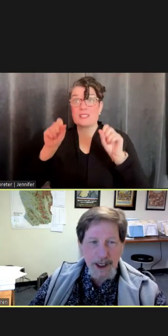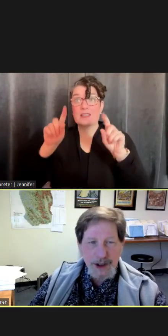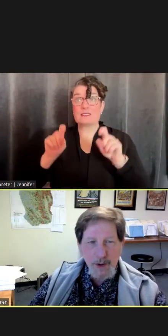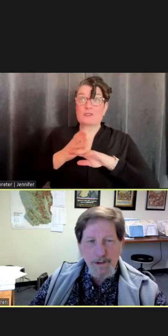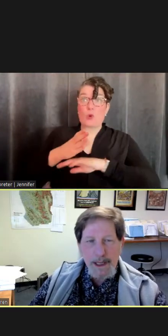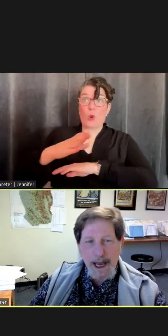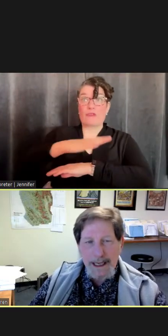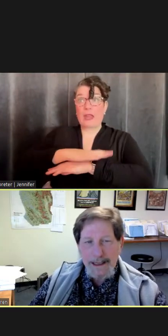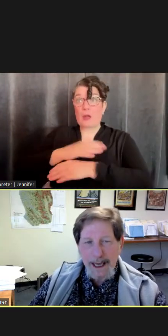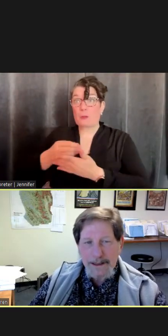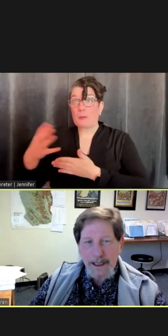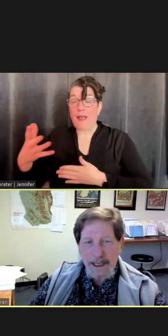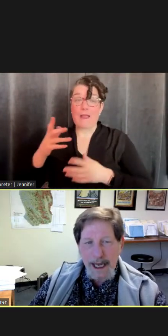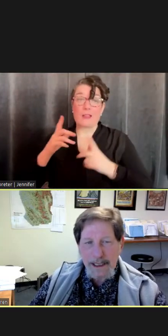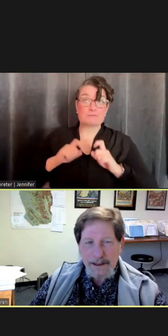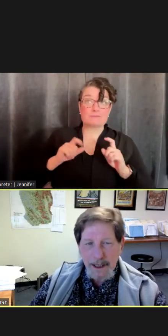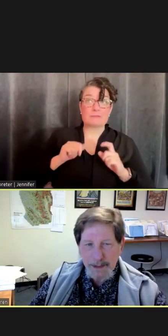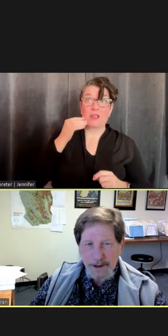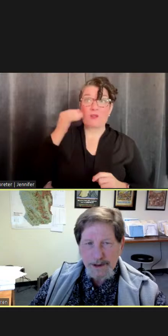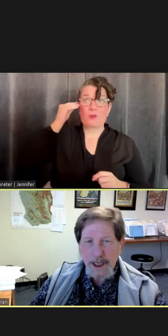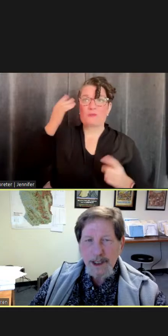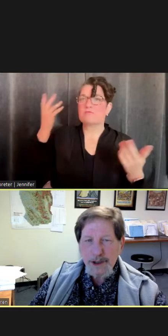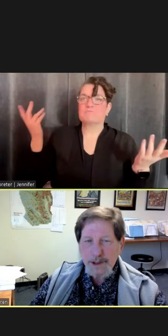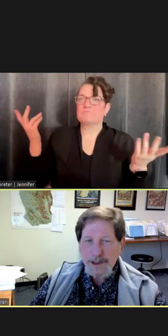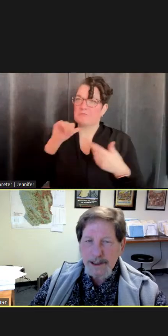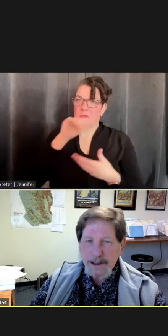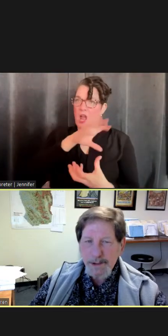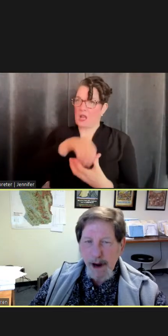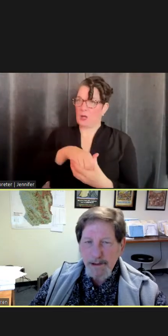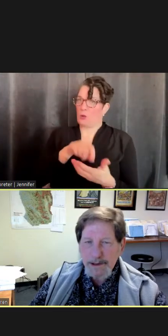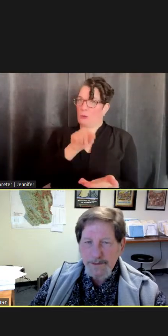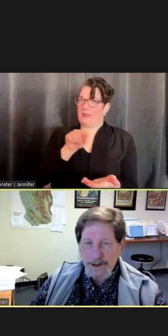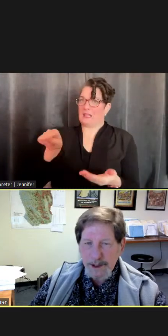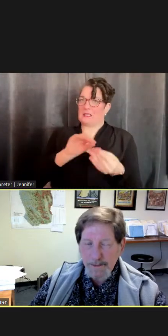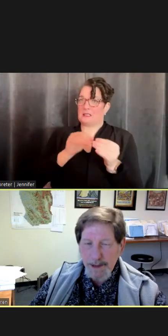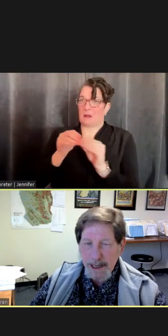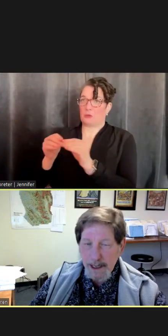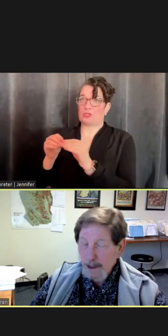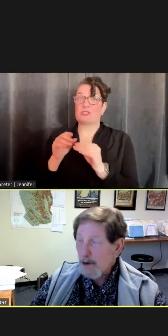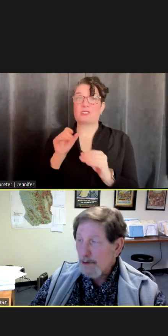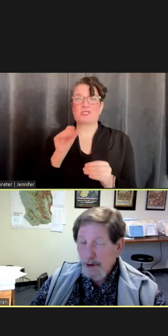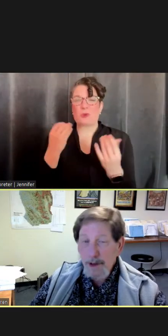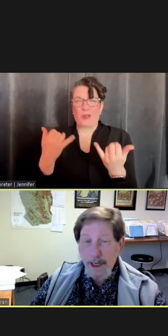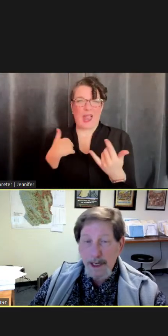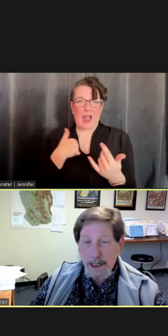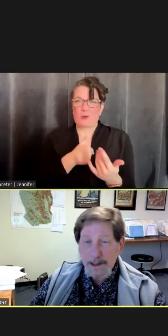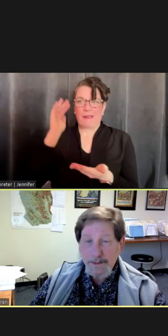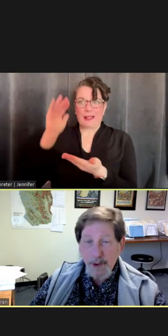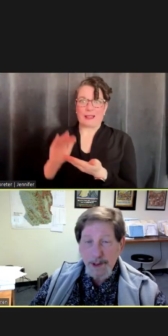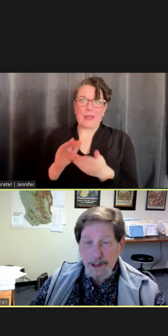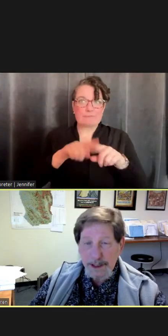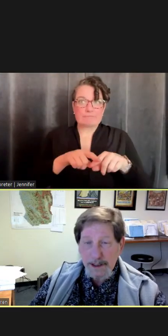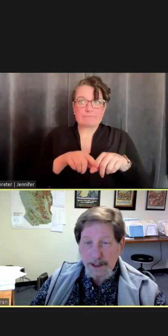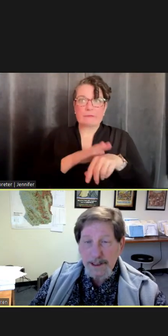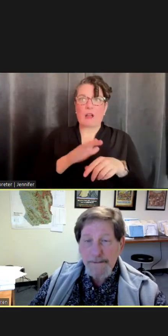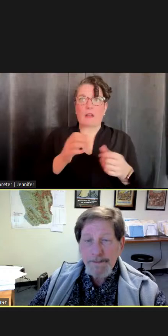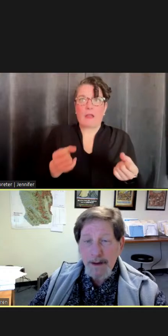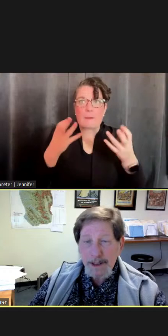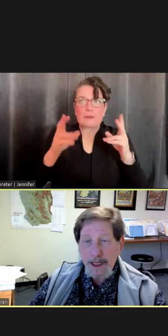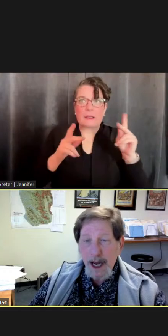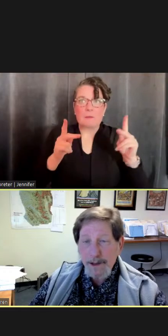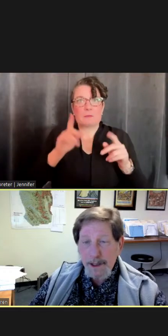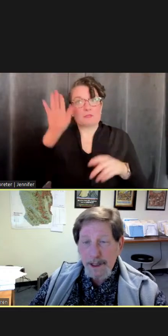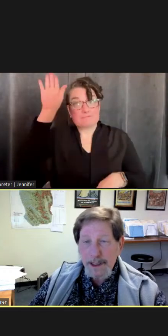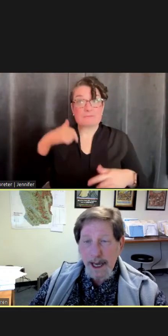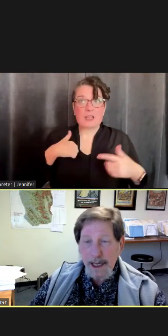tests. So we're relying less on case numbers to assess the progress of this pandemic, although it is important to see this.